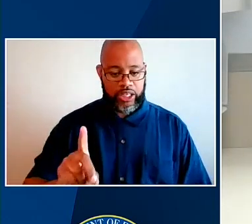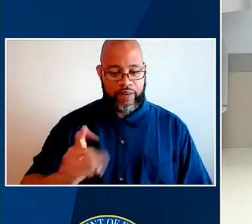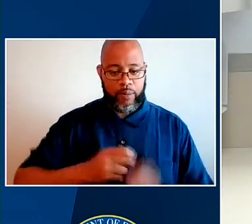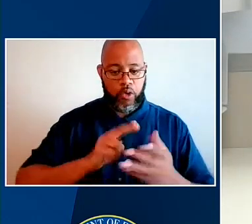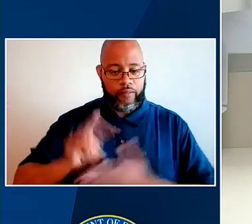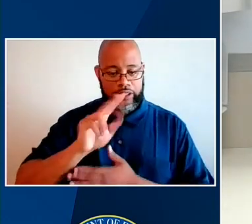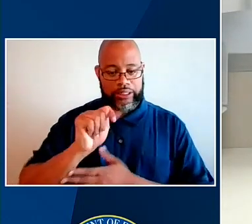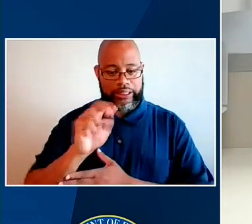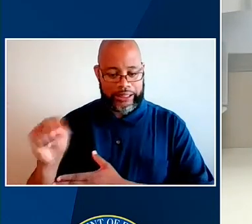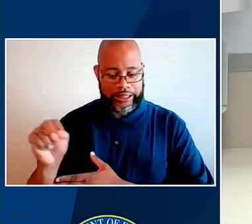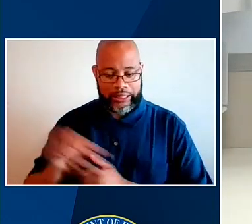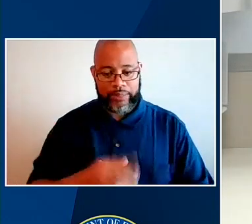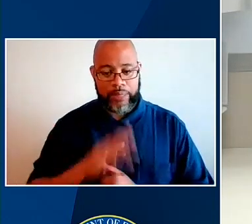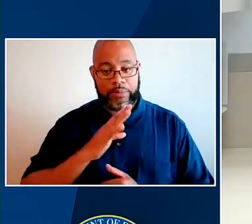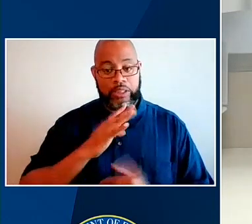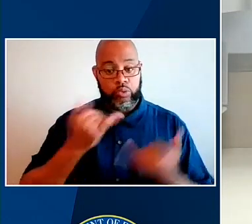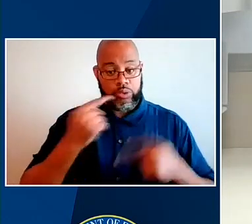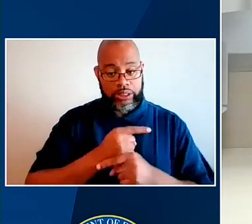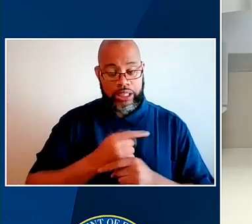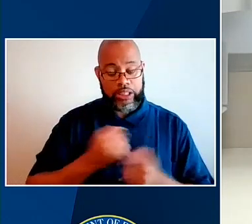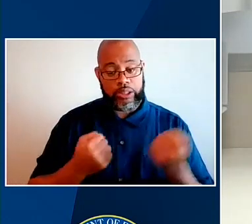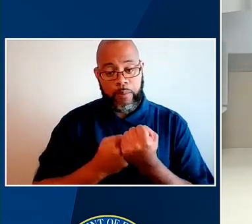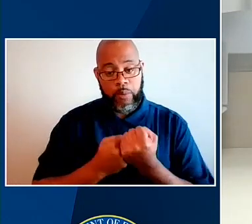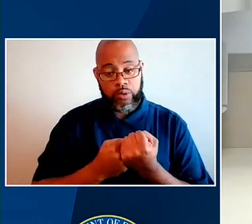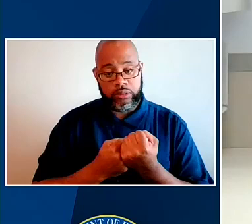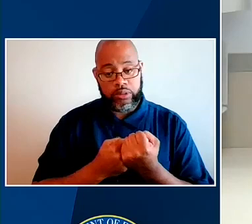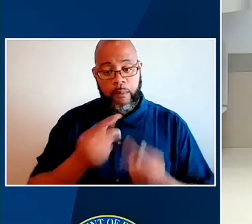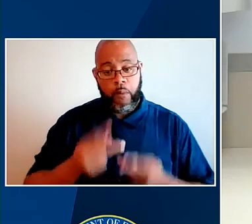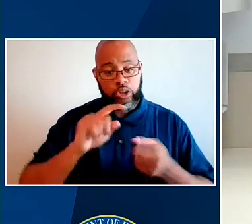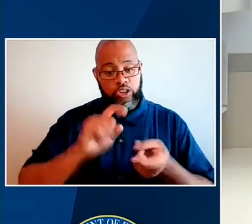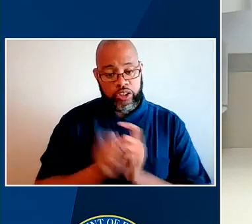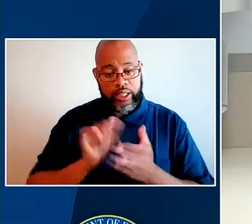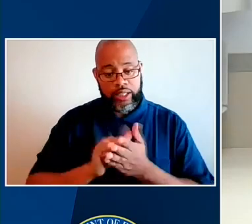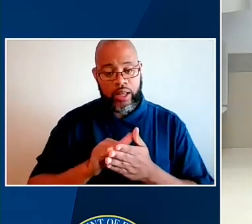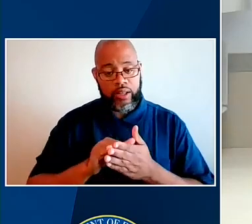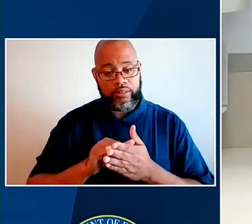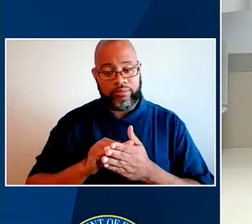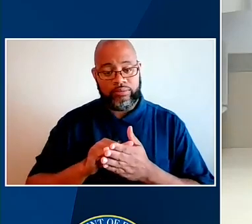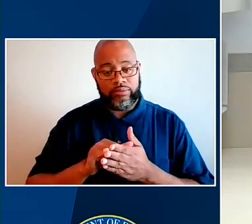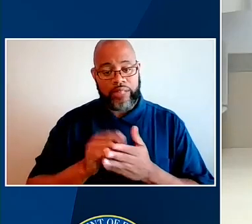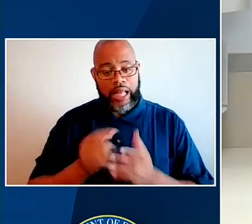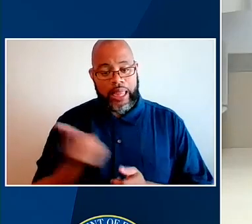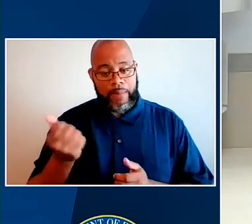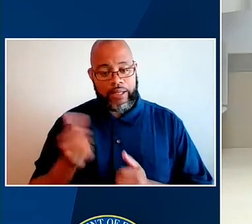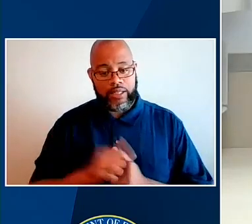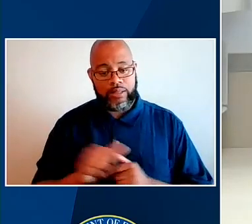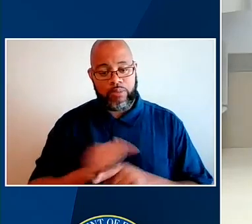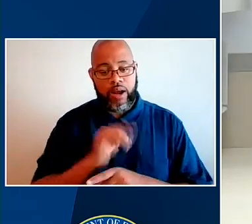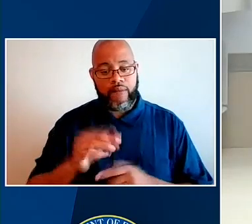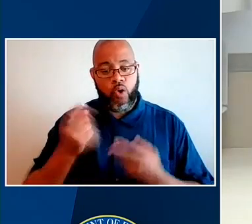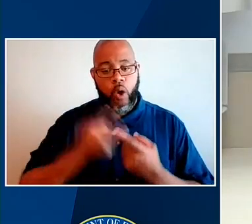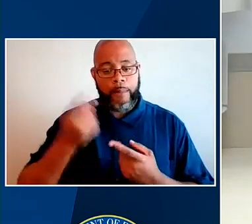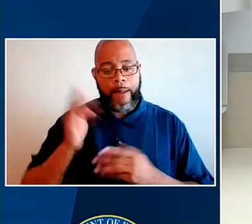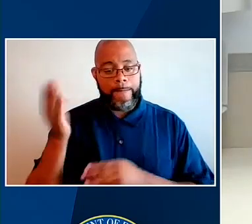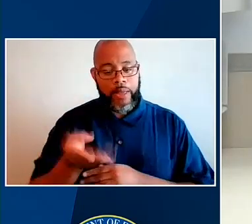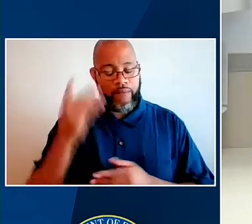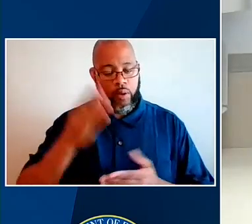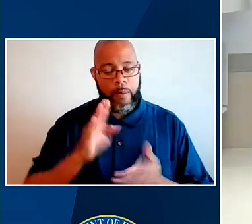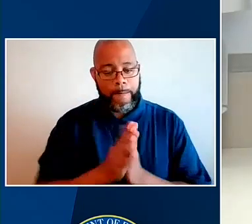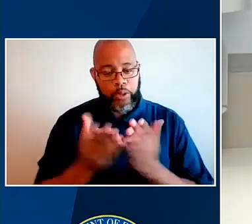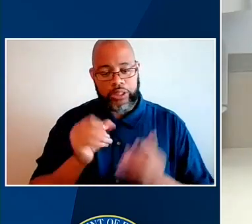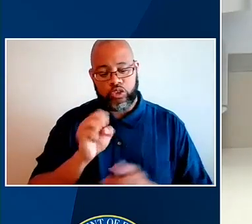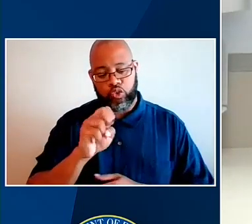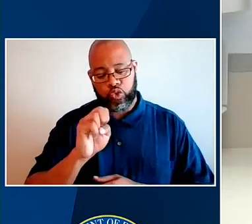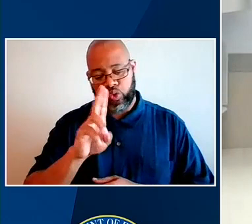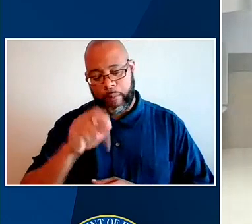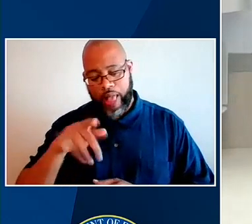Tennessee. I'm speaking today in support of the proposed changes that would effectively eliminate the practice of automatic billing for books and supplies.